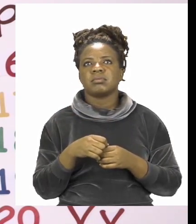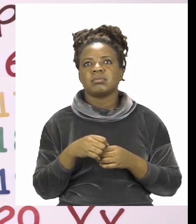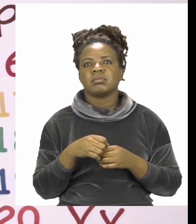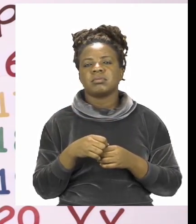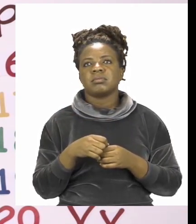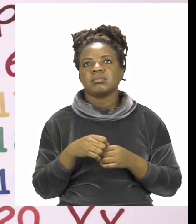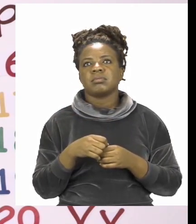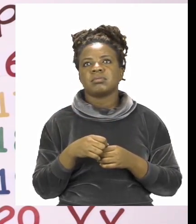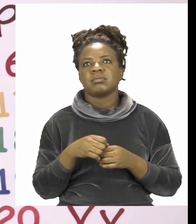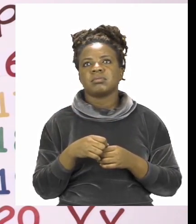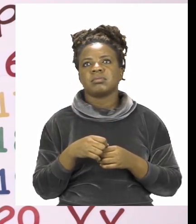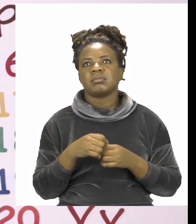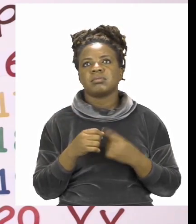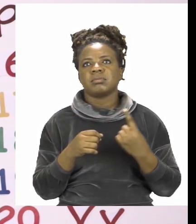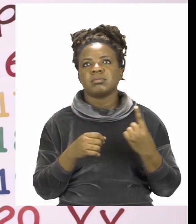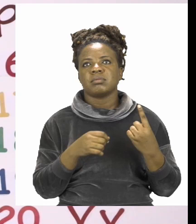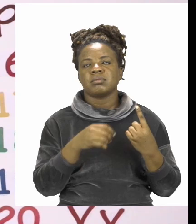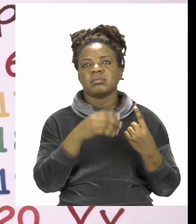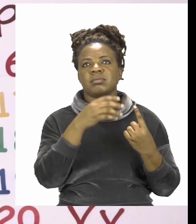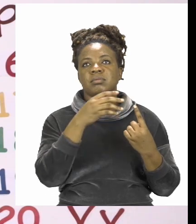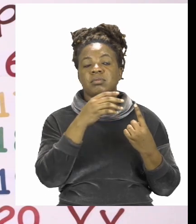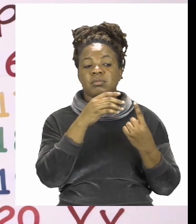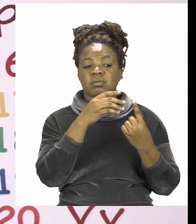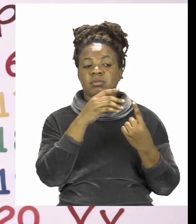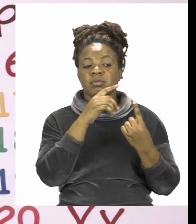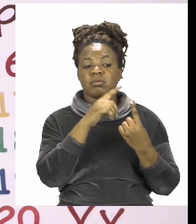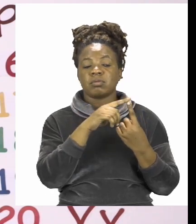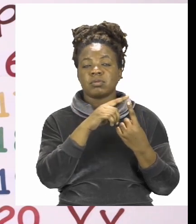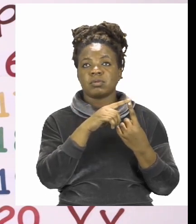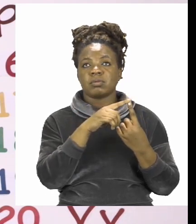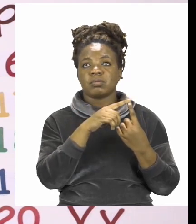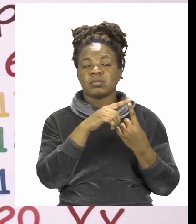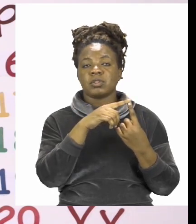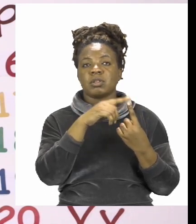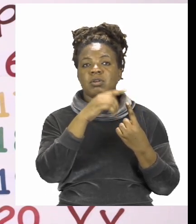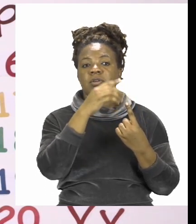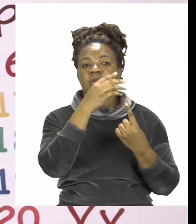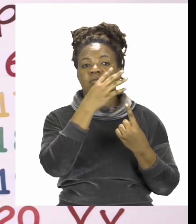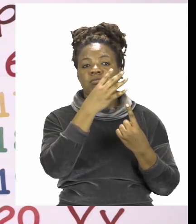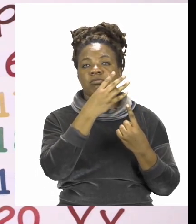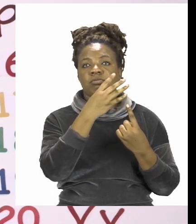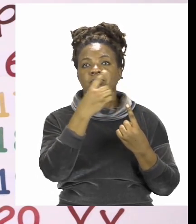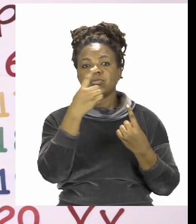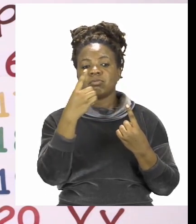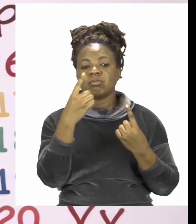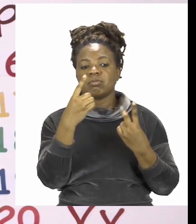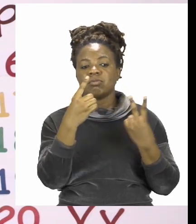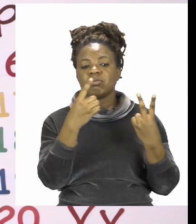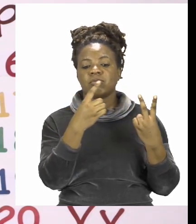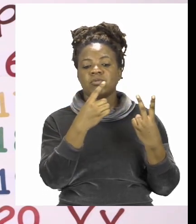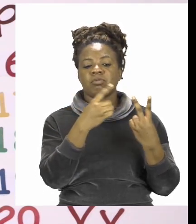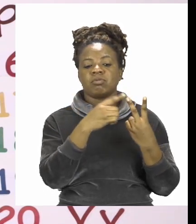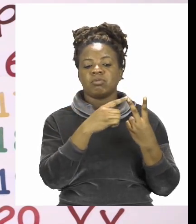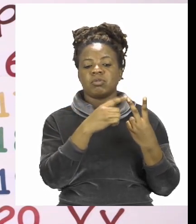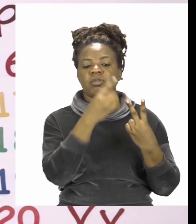going to do. 40 is already there, so let's count together. 41,